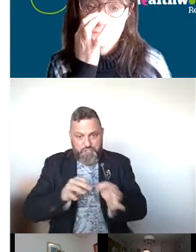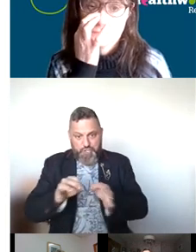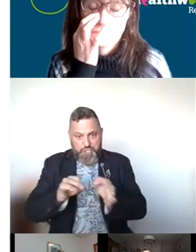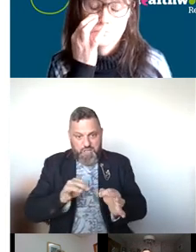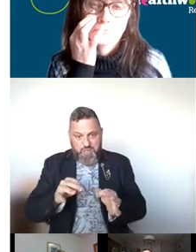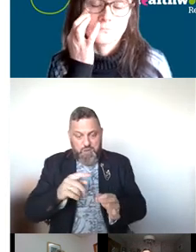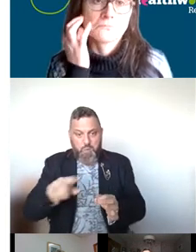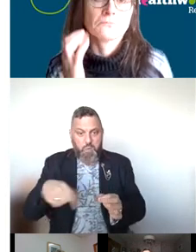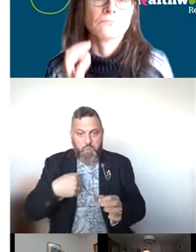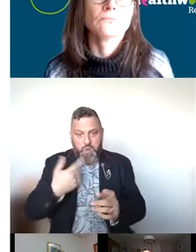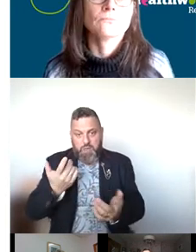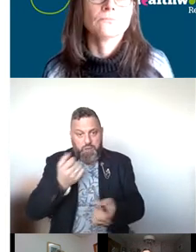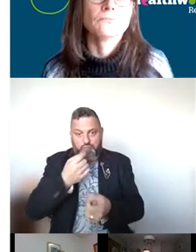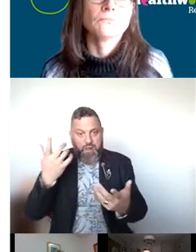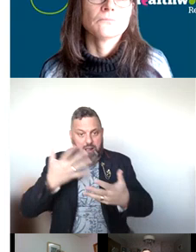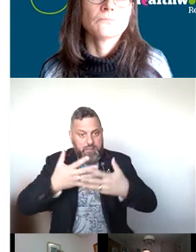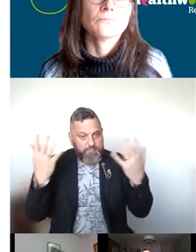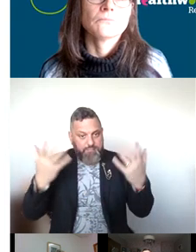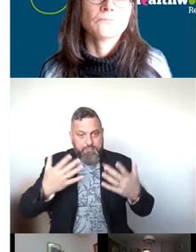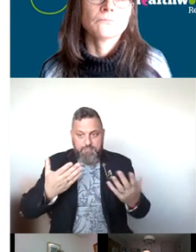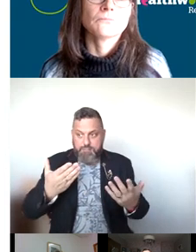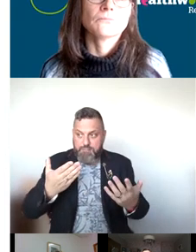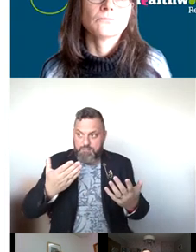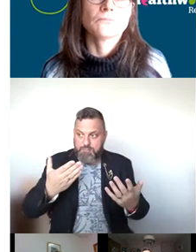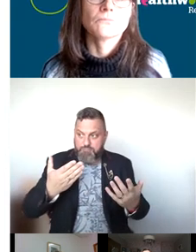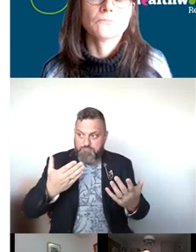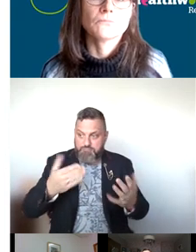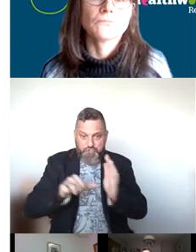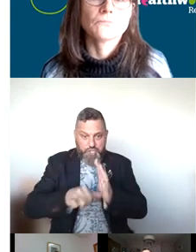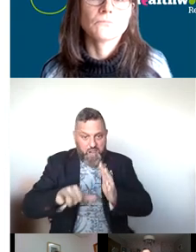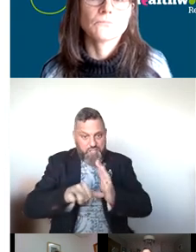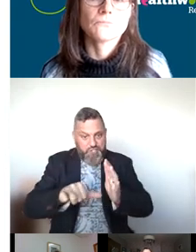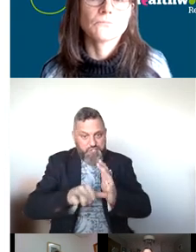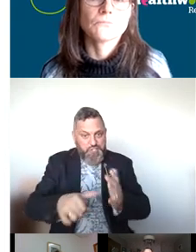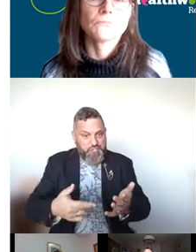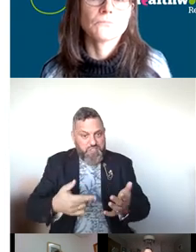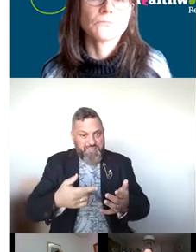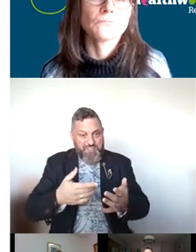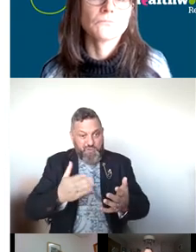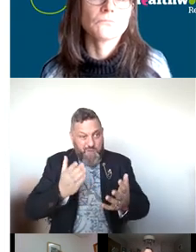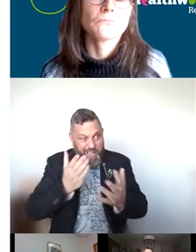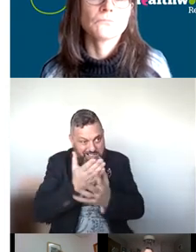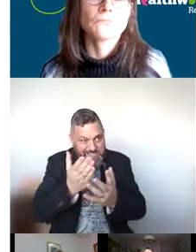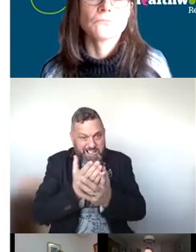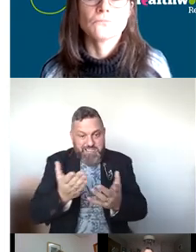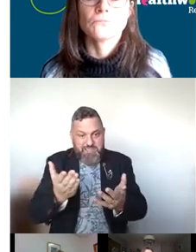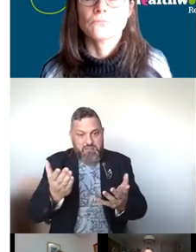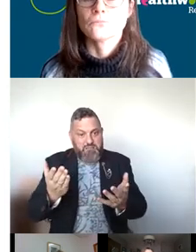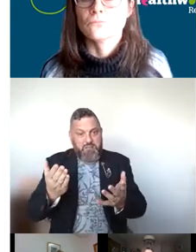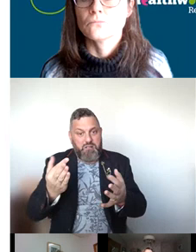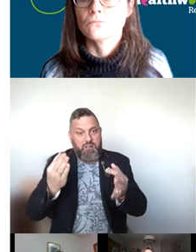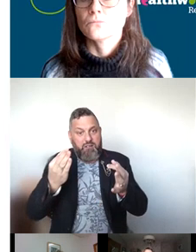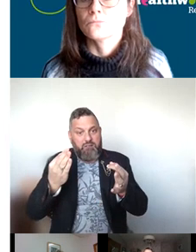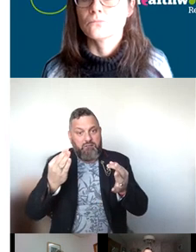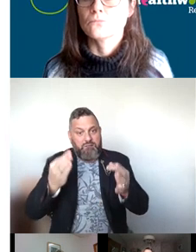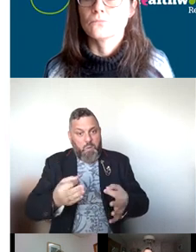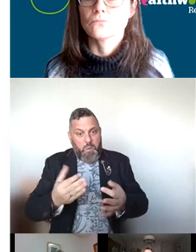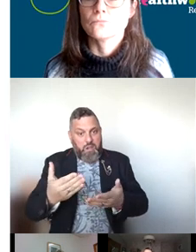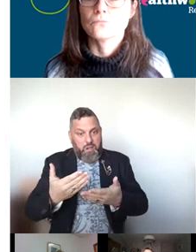absolutely recognise that there are challenges around accessing some of our formal support, some of our formal services.